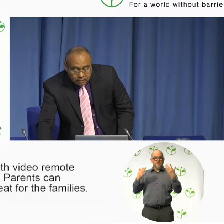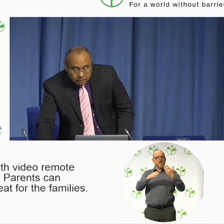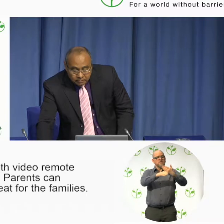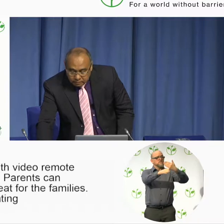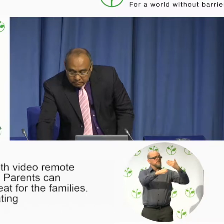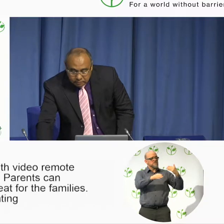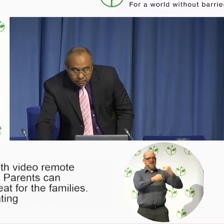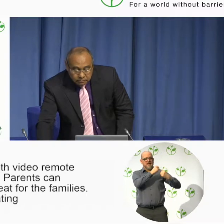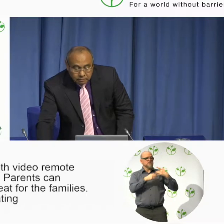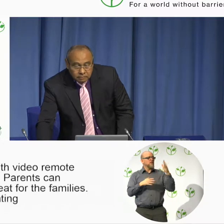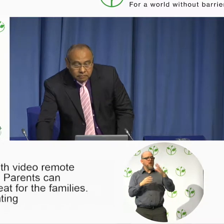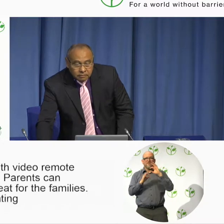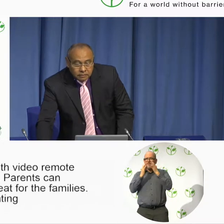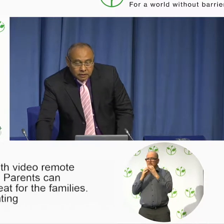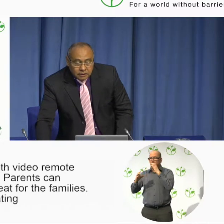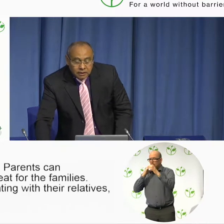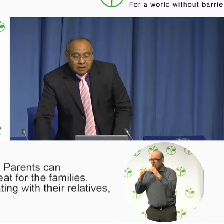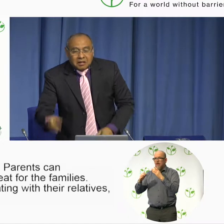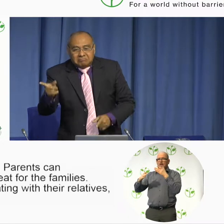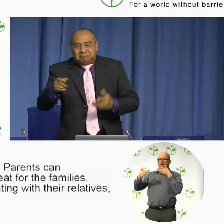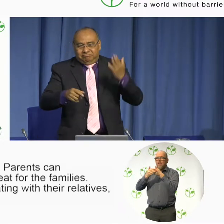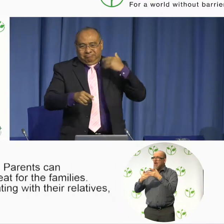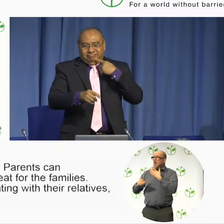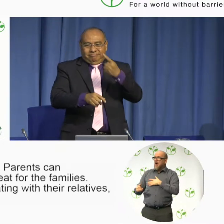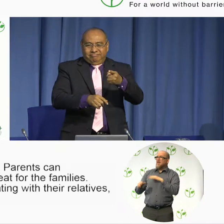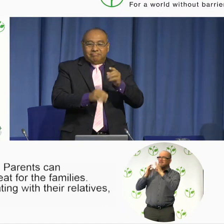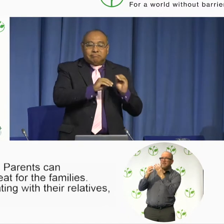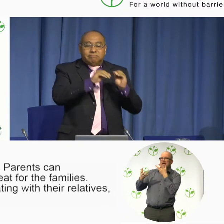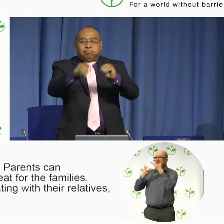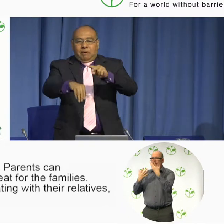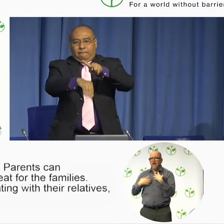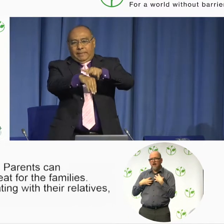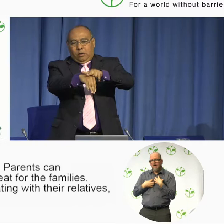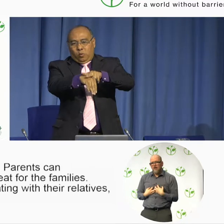for communicate with their relatives, deaf relatives.